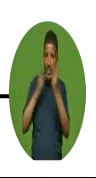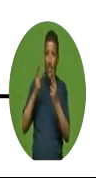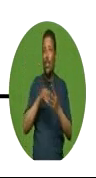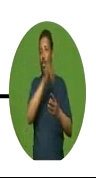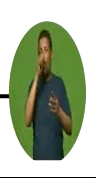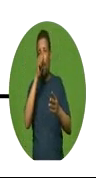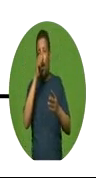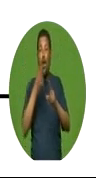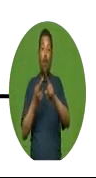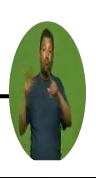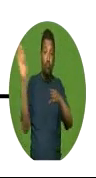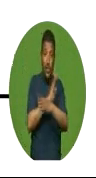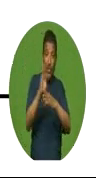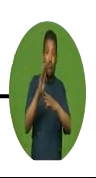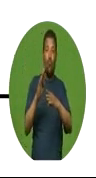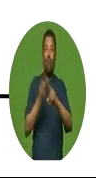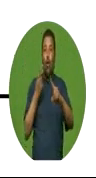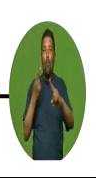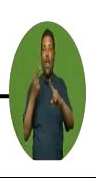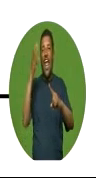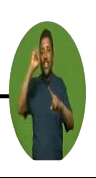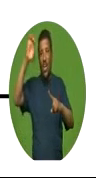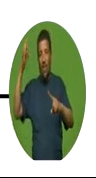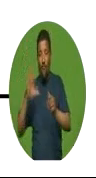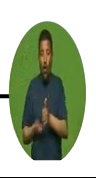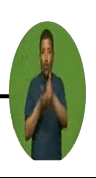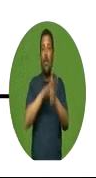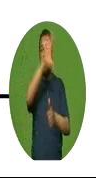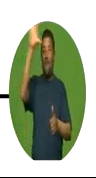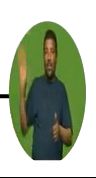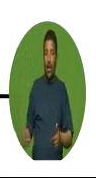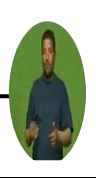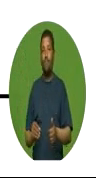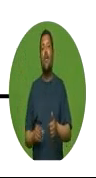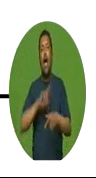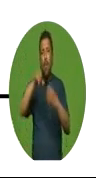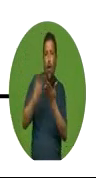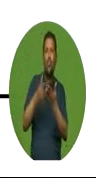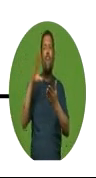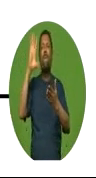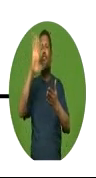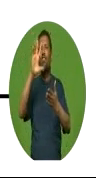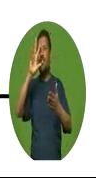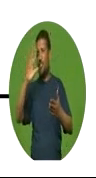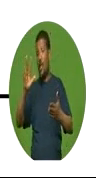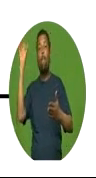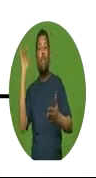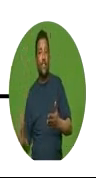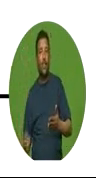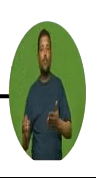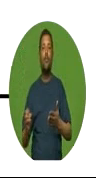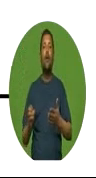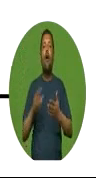are from Asia, followed by Africa. About 53% are